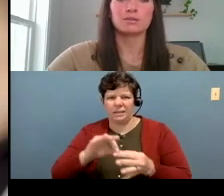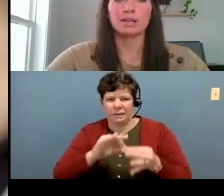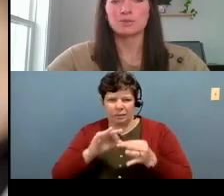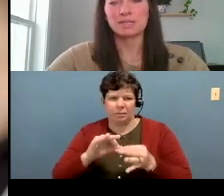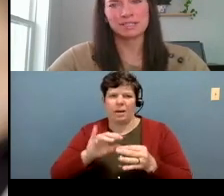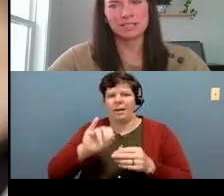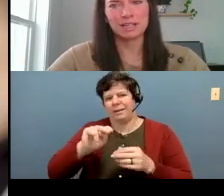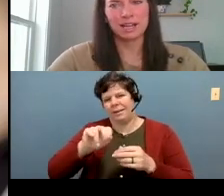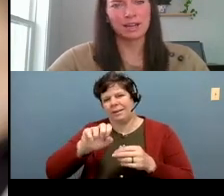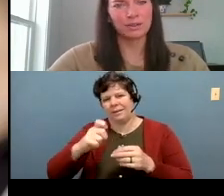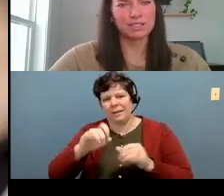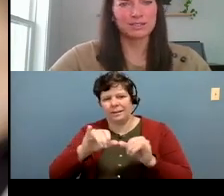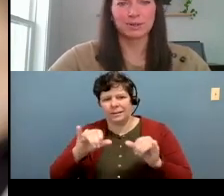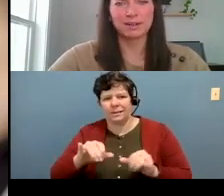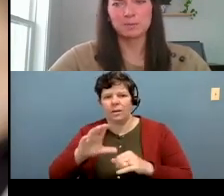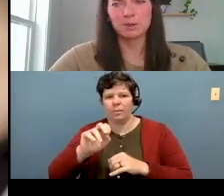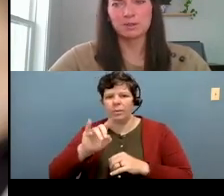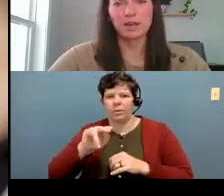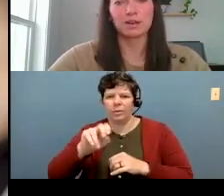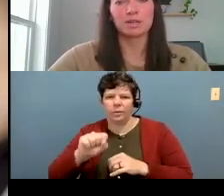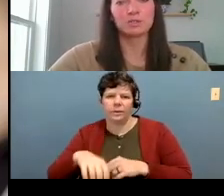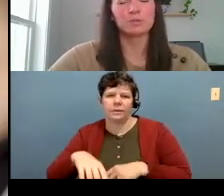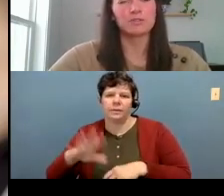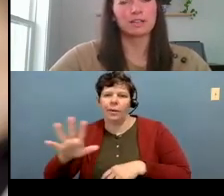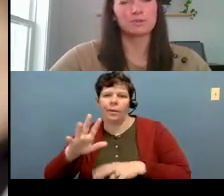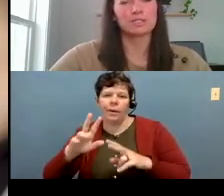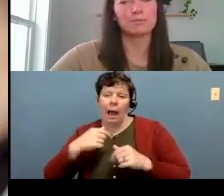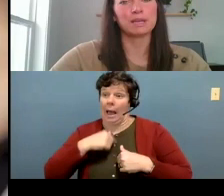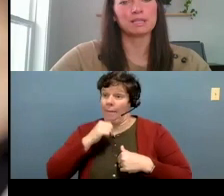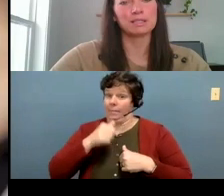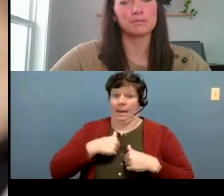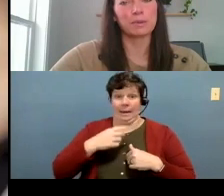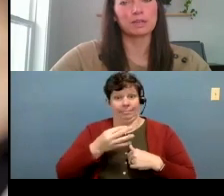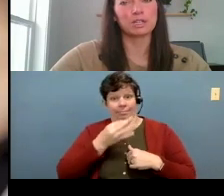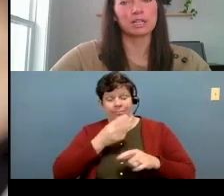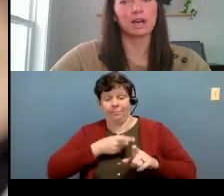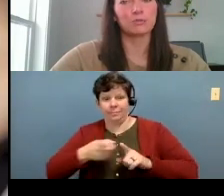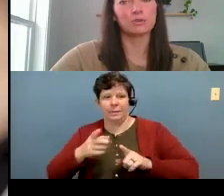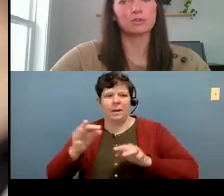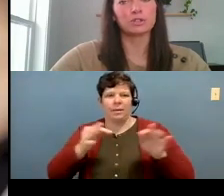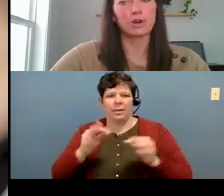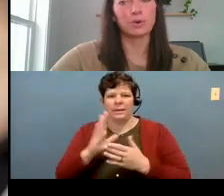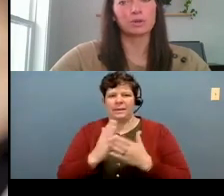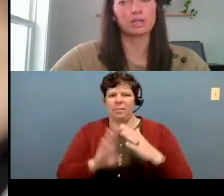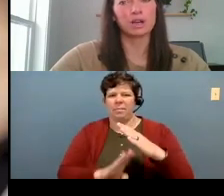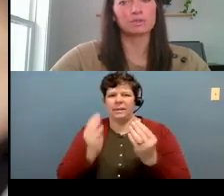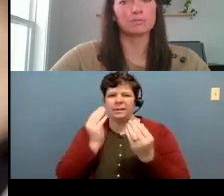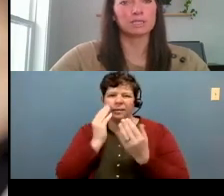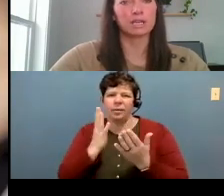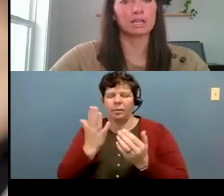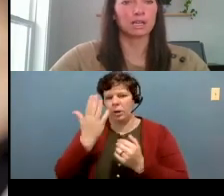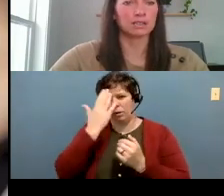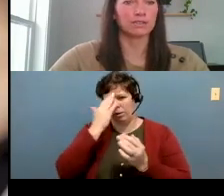I am by no means a DNA analyst or expert, but I do want to provide you with some basic information that's helpful to know when it comes